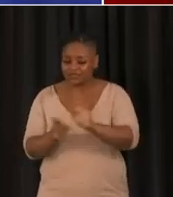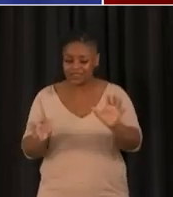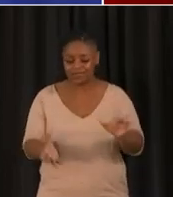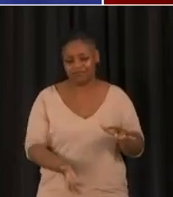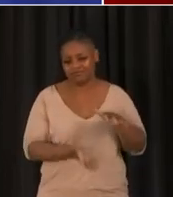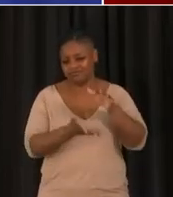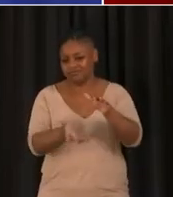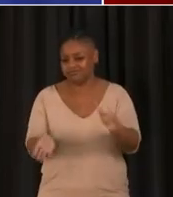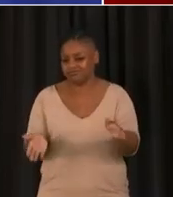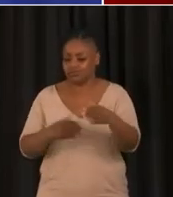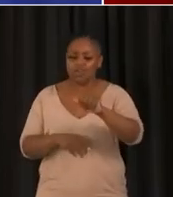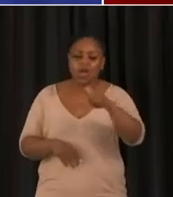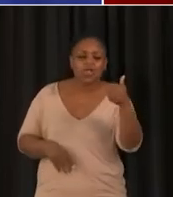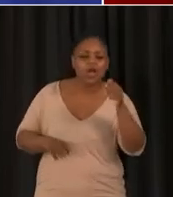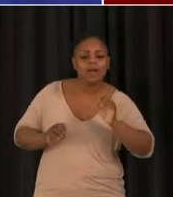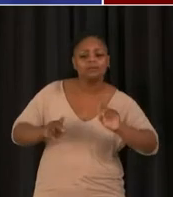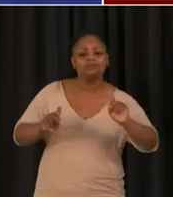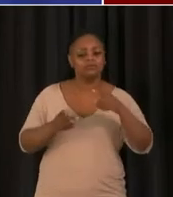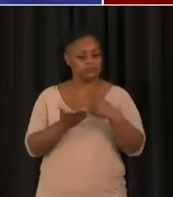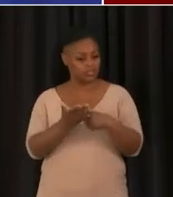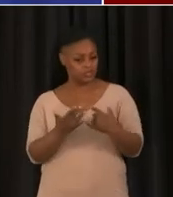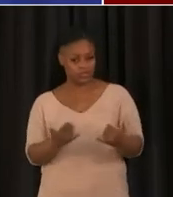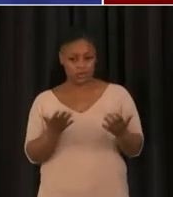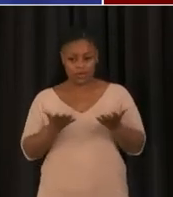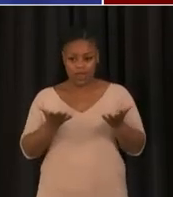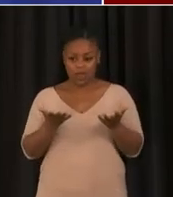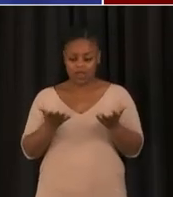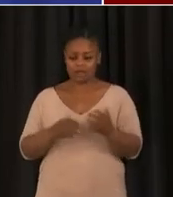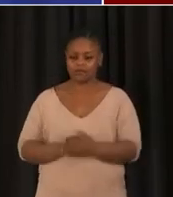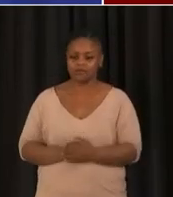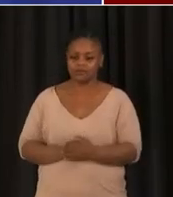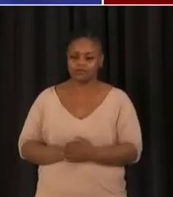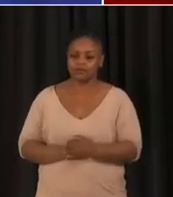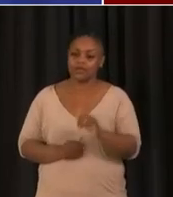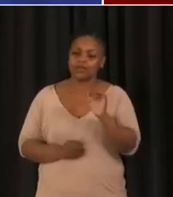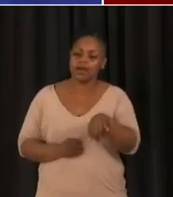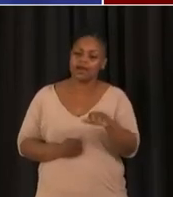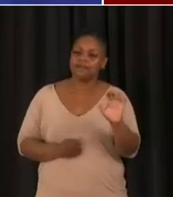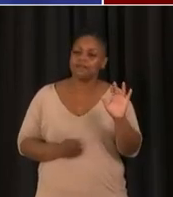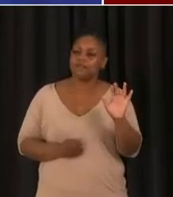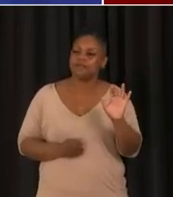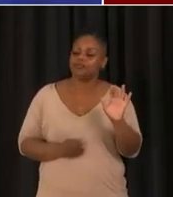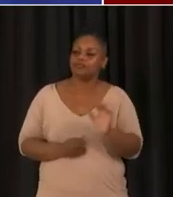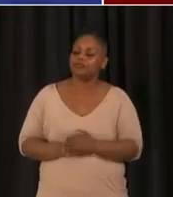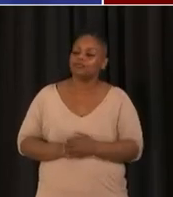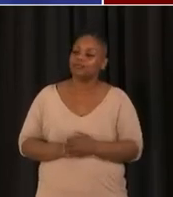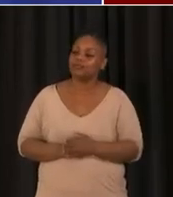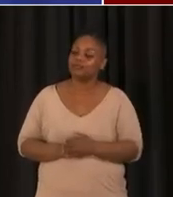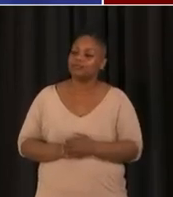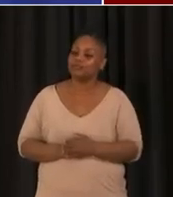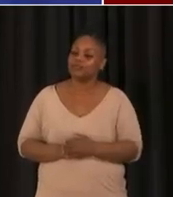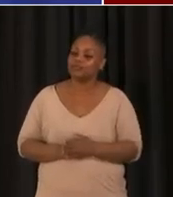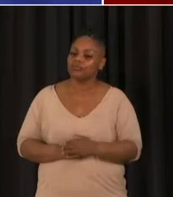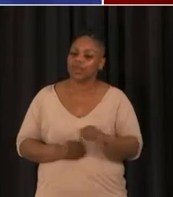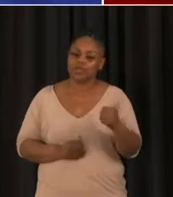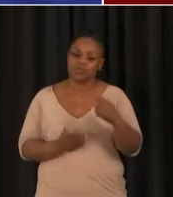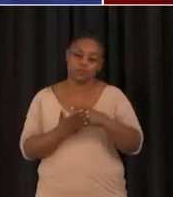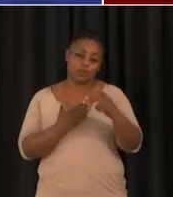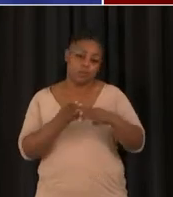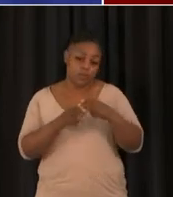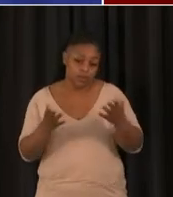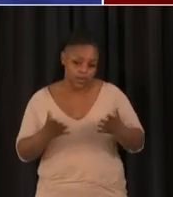up PPE for your business, for your nonprofit, for your medical office, all free of charge. The only thing you need to do, though, is